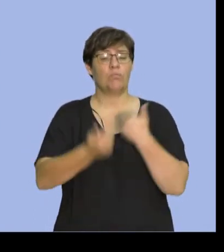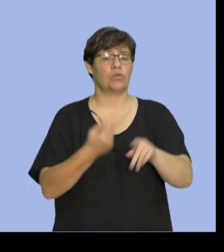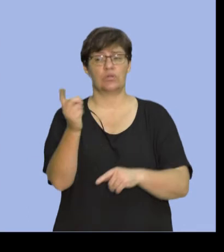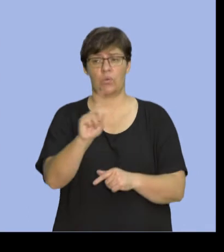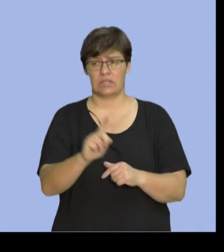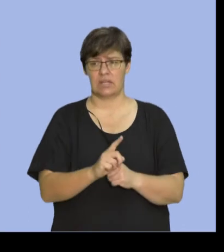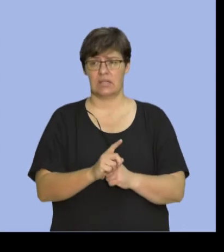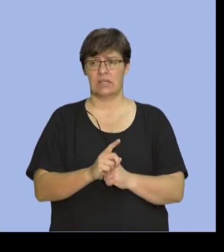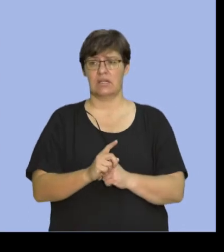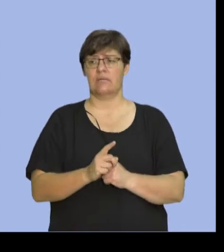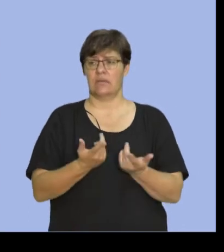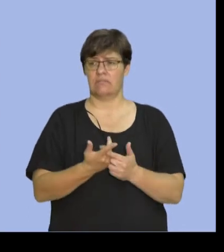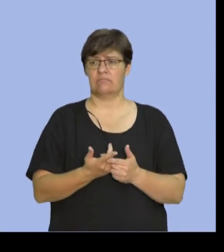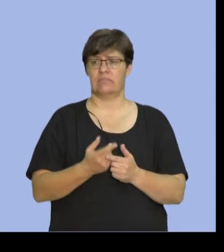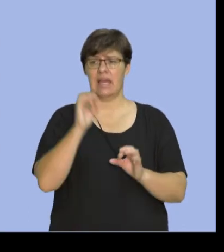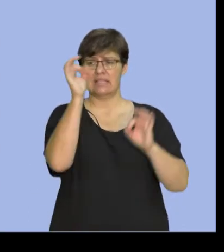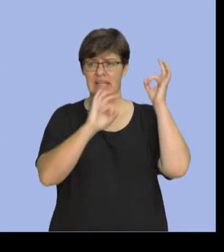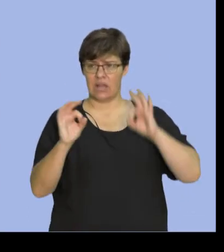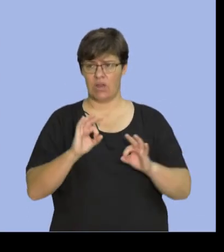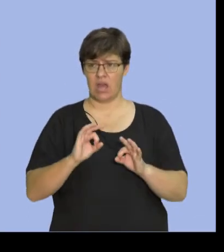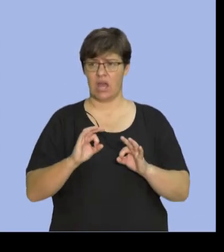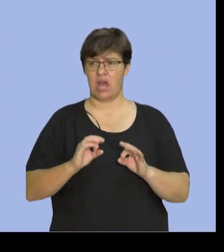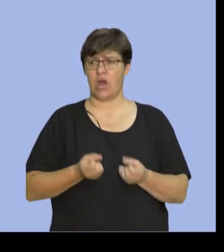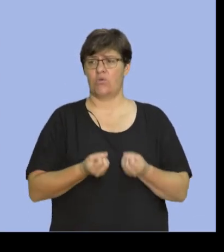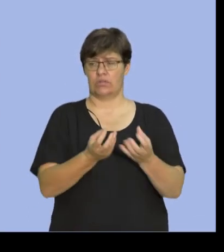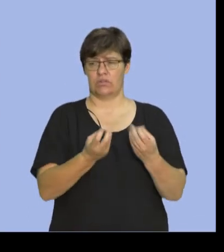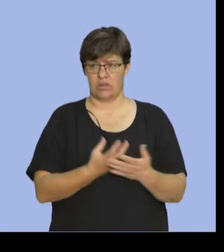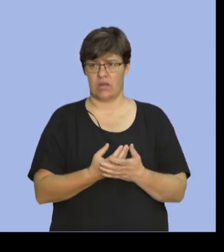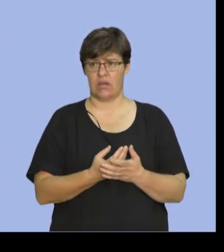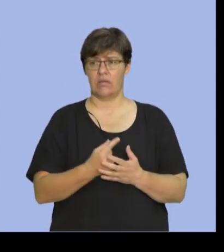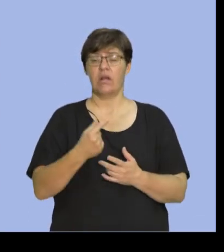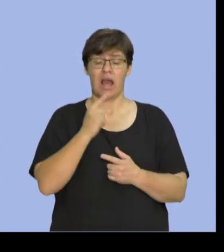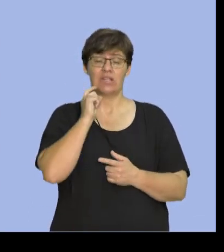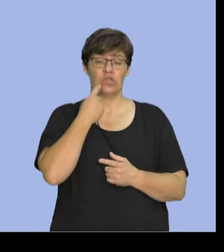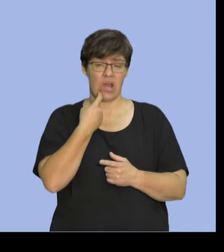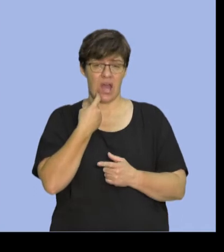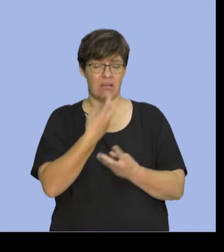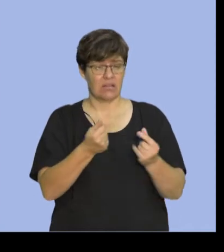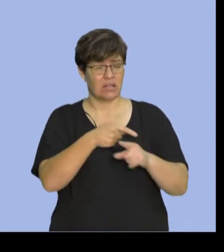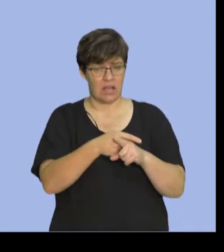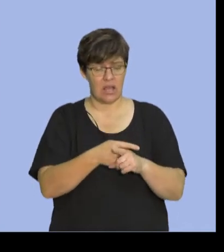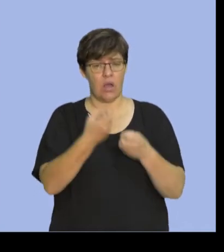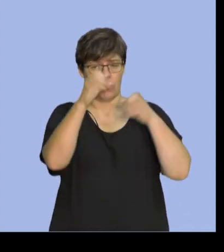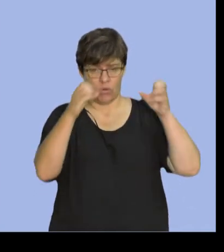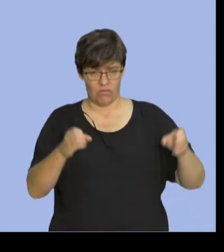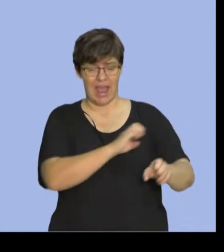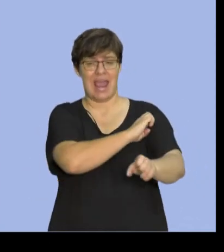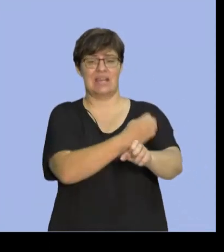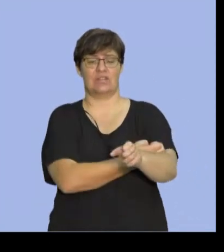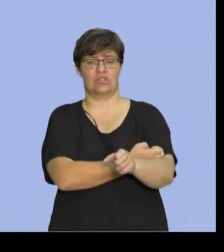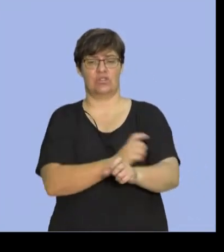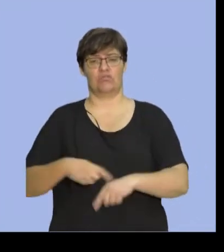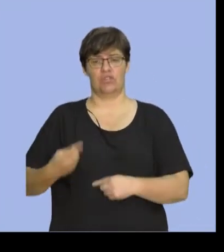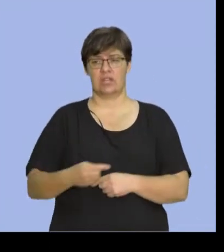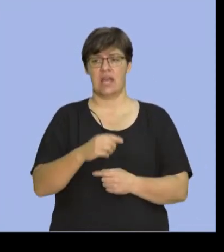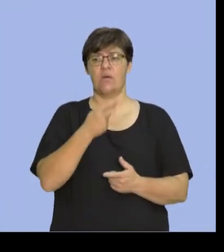cellular respiration, where the glucose is broken up to produce an energy-rich molecule called ATP,